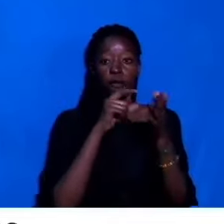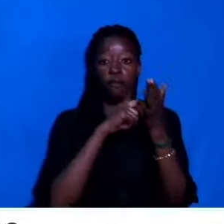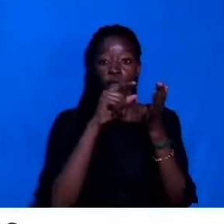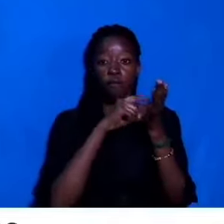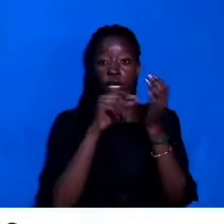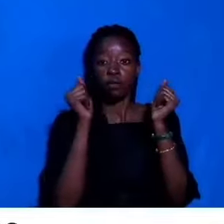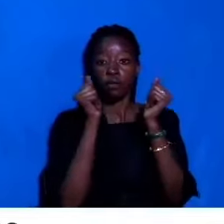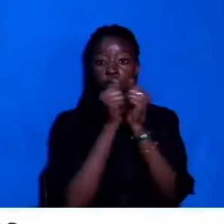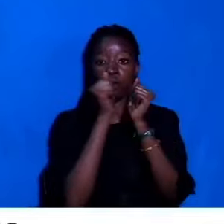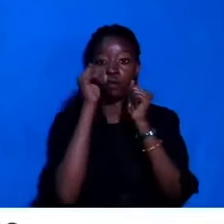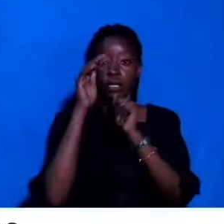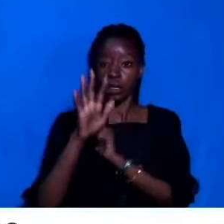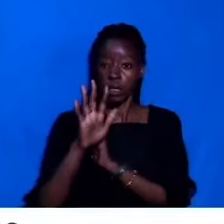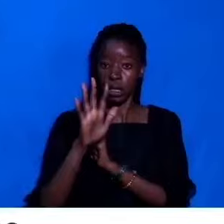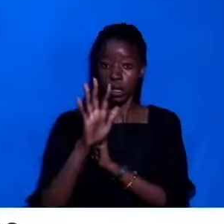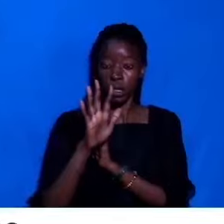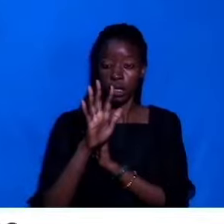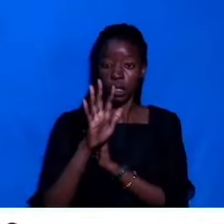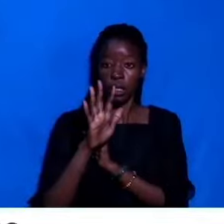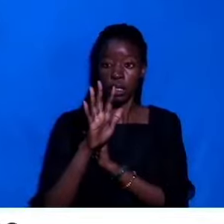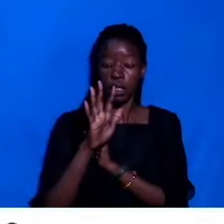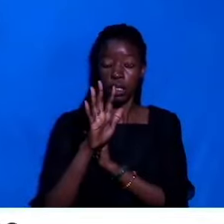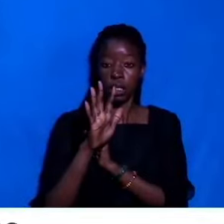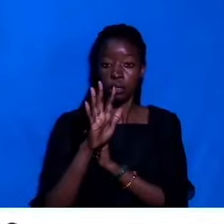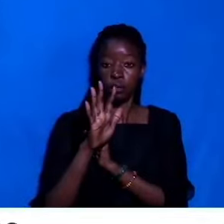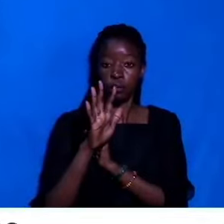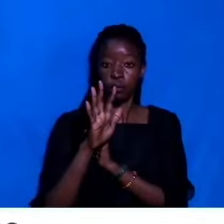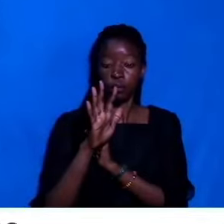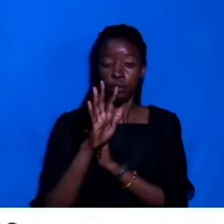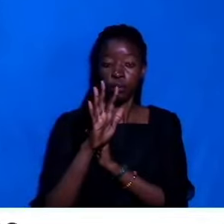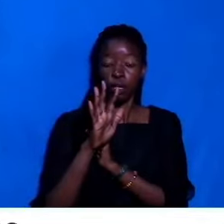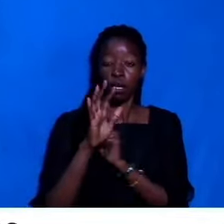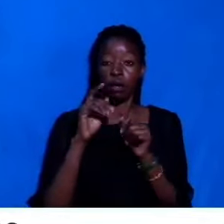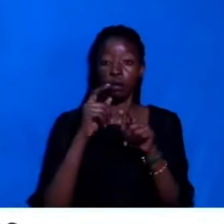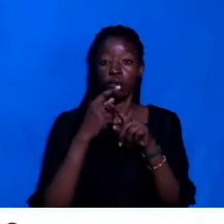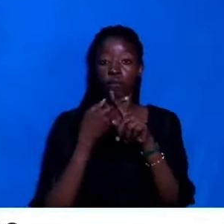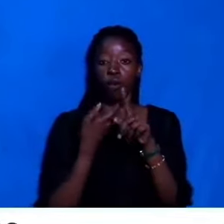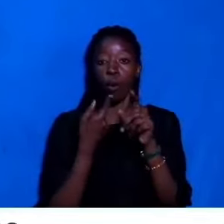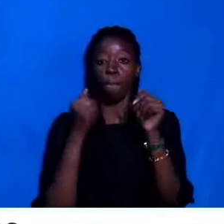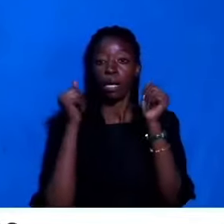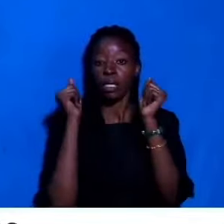first point, their address changes from 10 of them to...